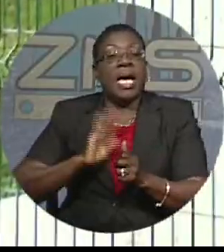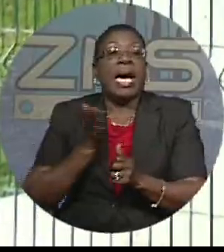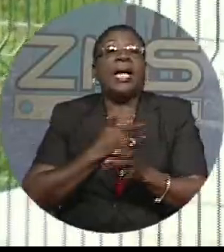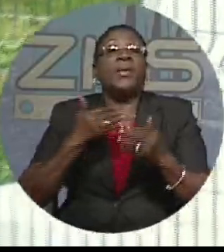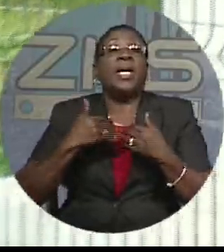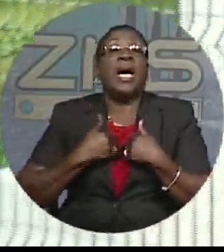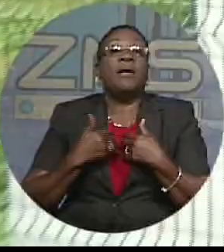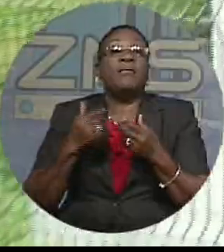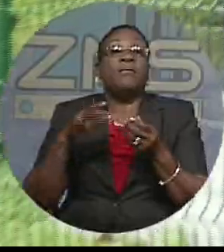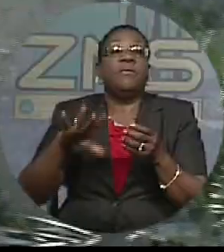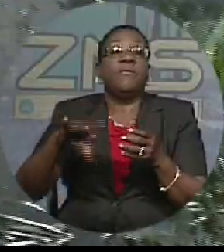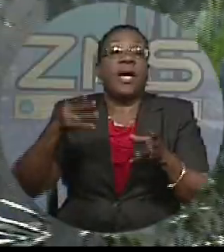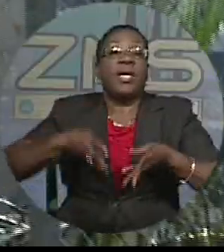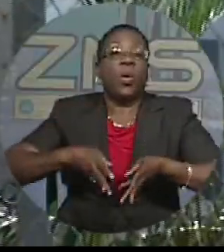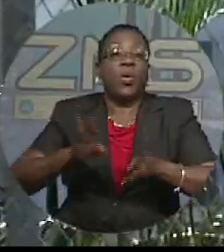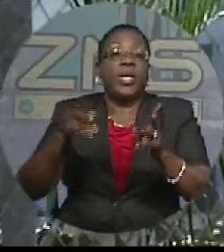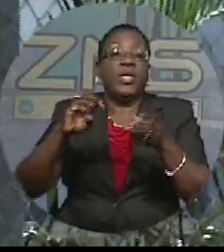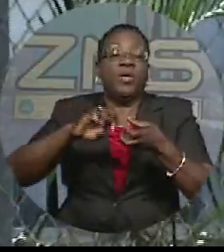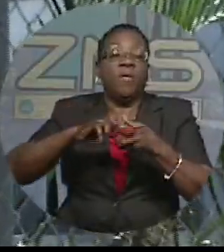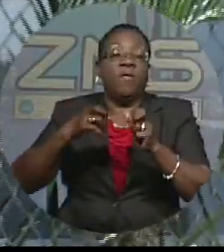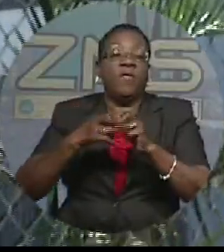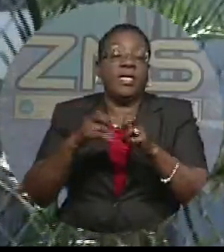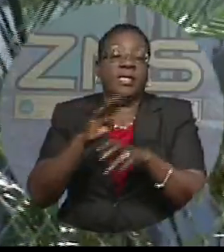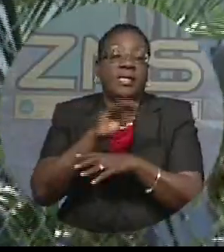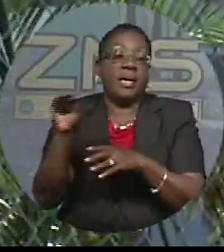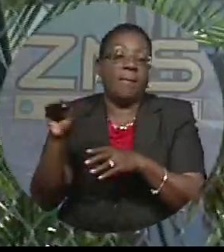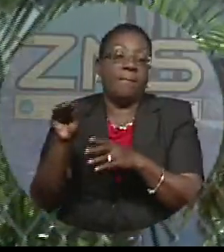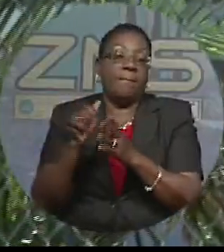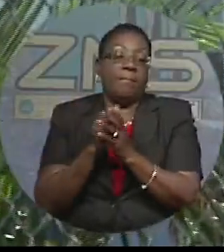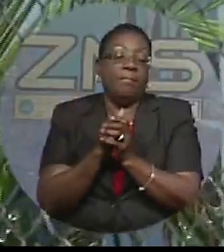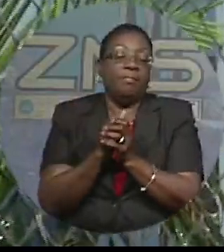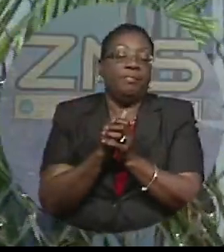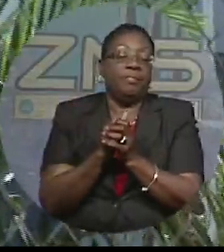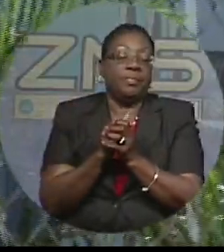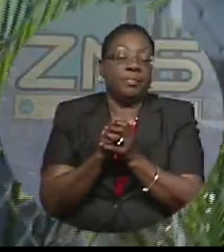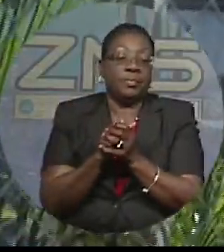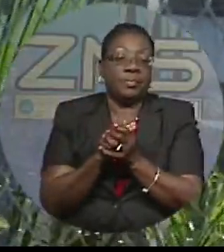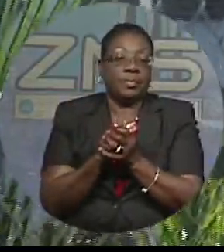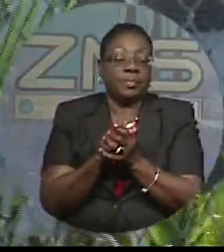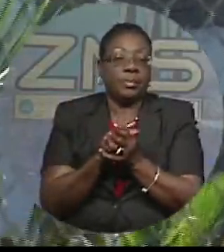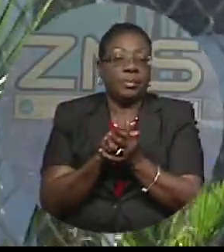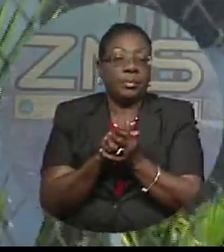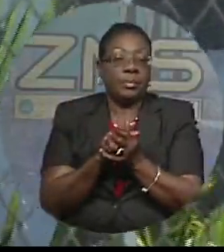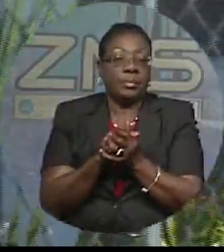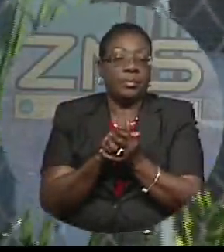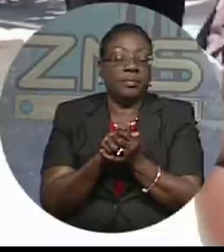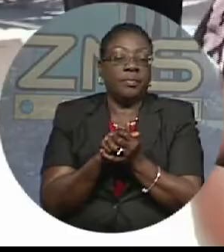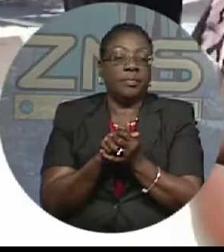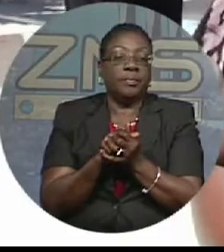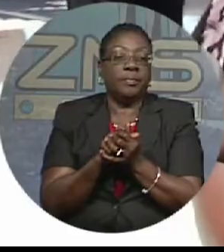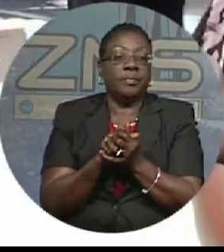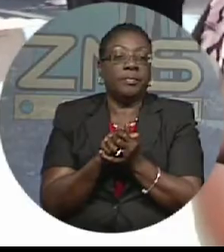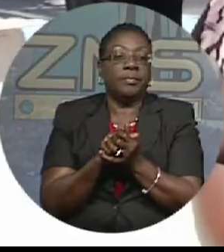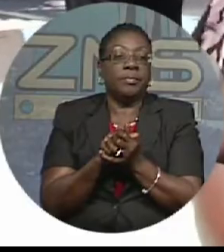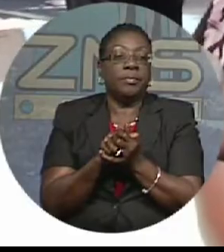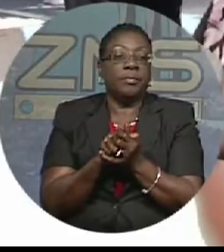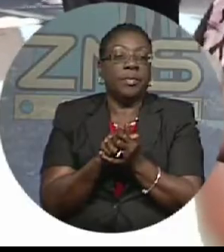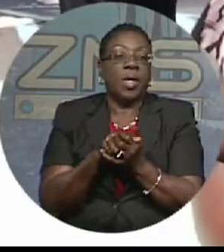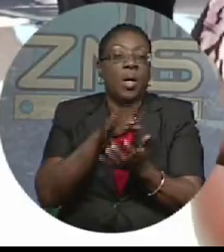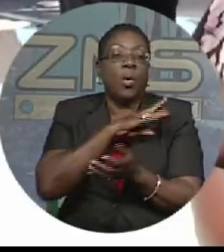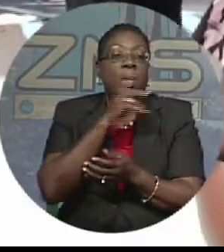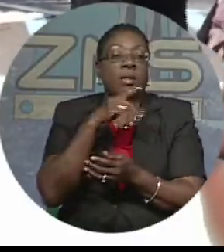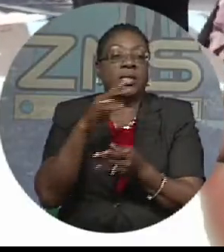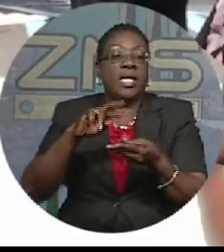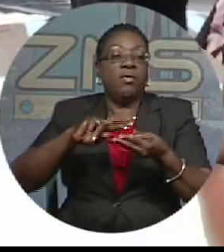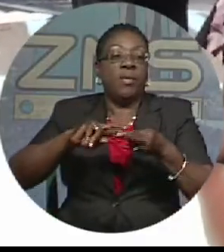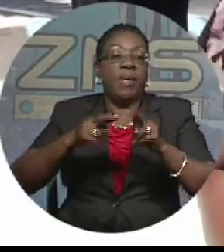engine problems. Somebody has to go out on the wing and fix the engine. It's surgery, and we're performing that surgery while we're in flight. Now, Williams says